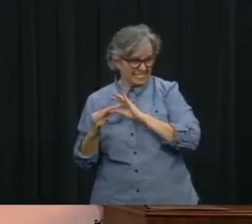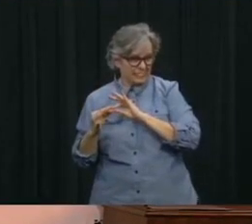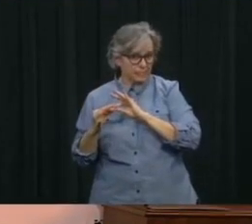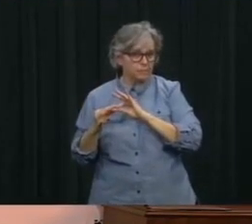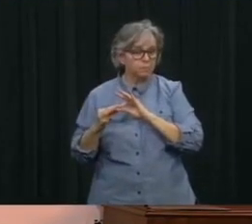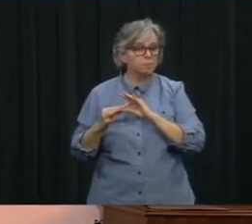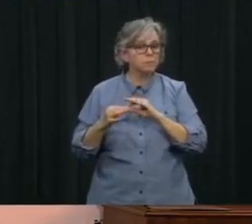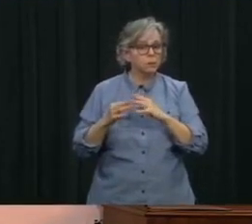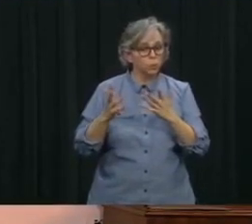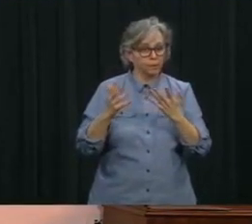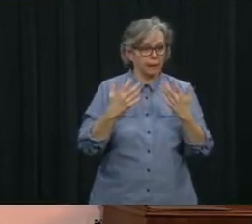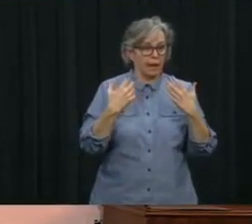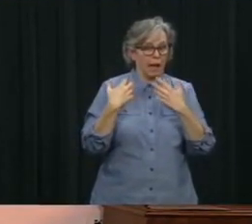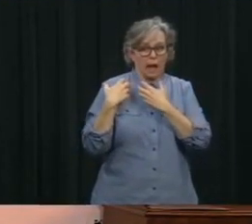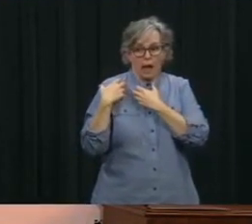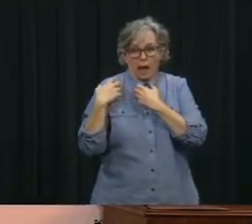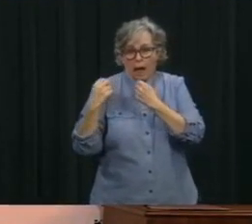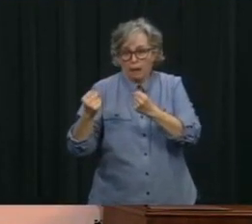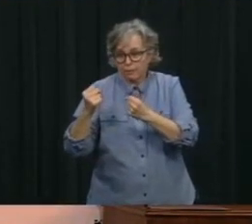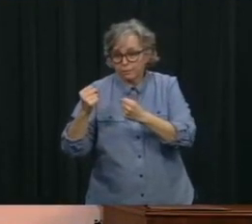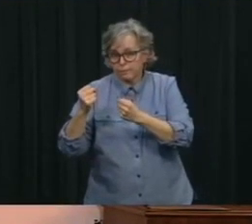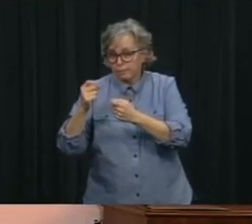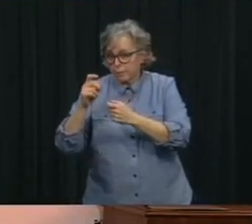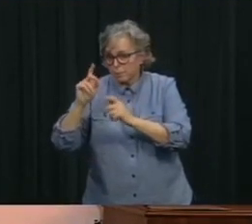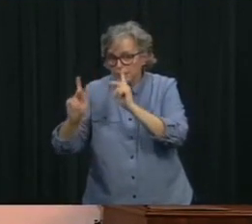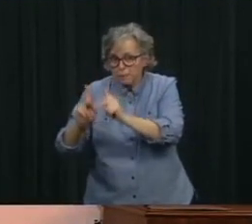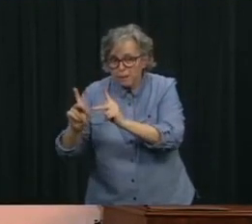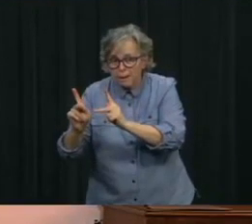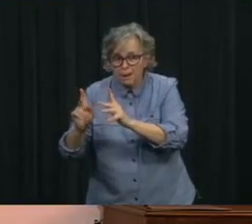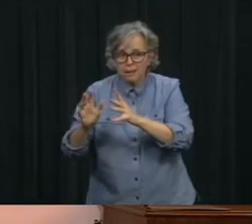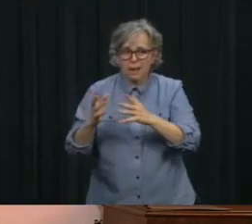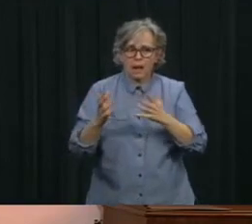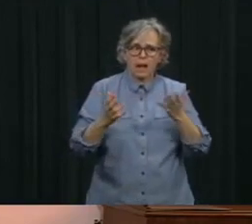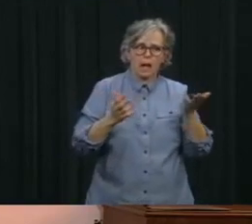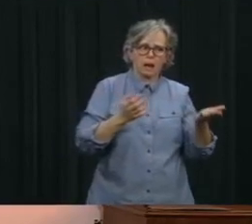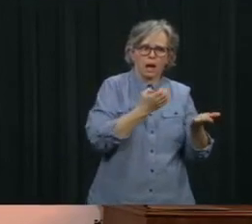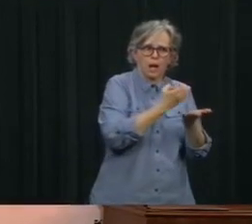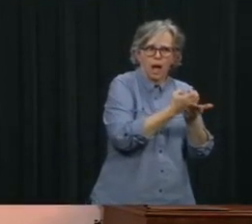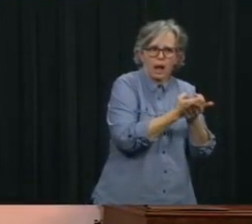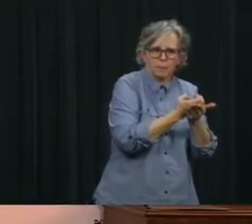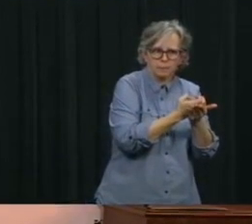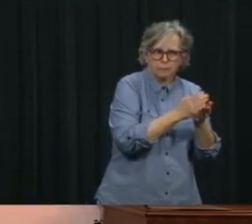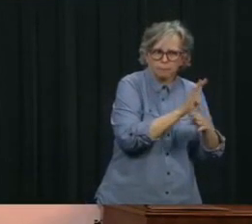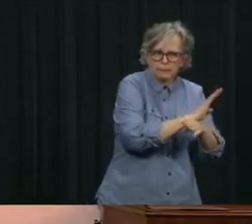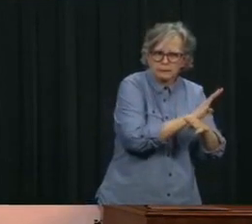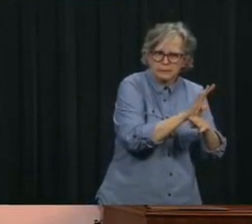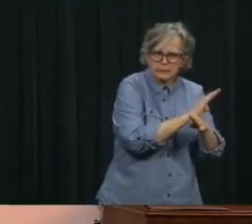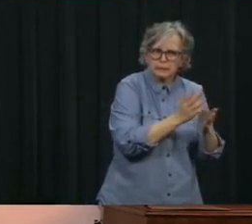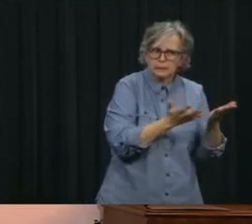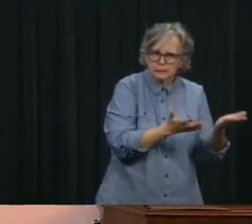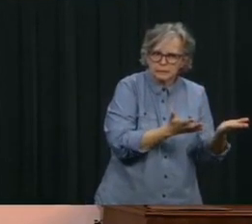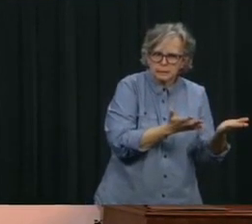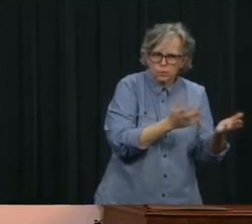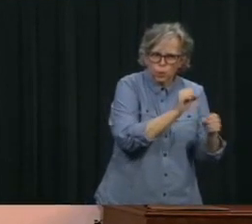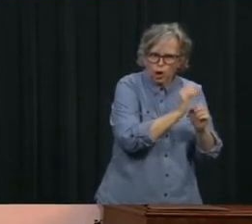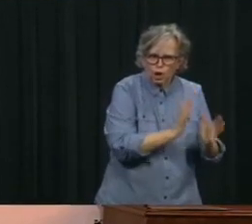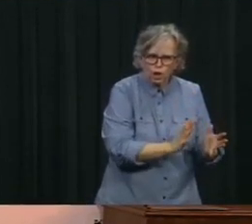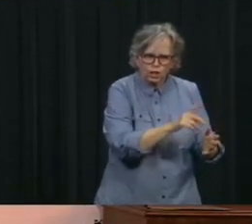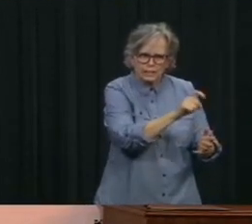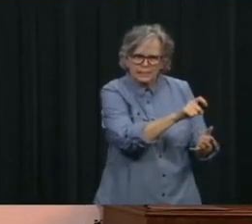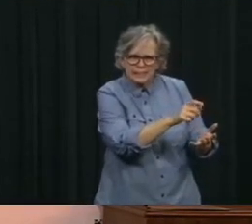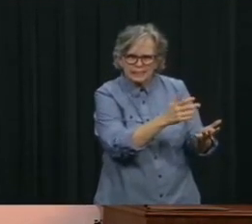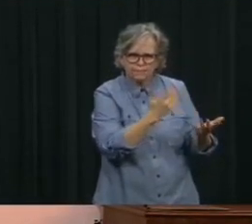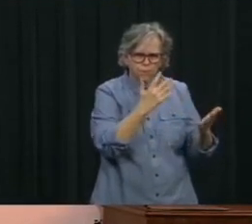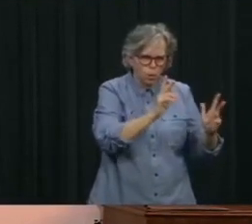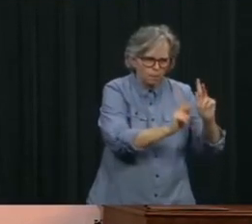health needs of the people of our state and the economic and business and work needs of the